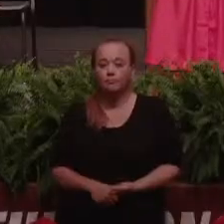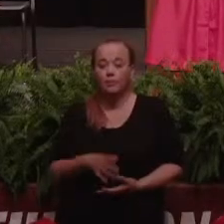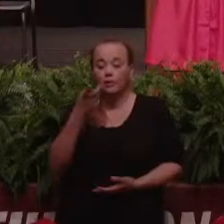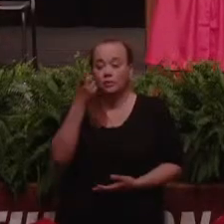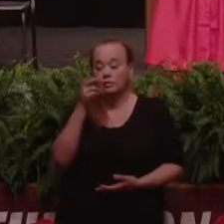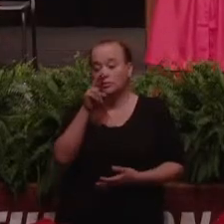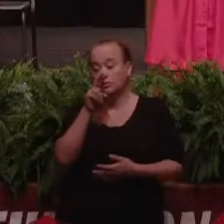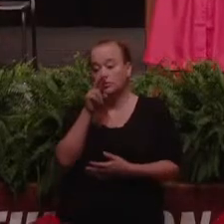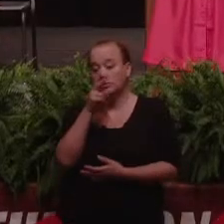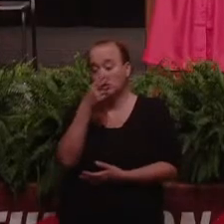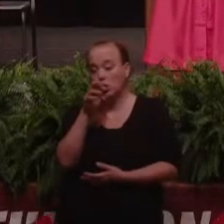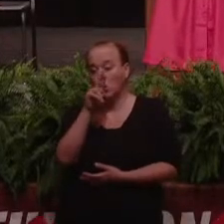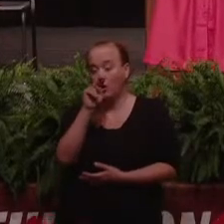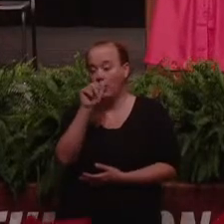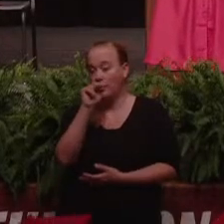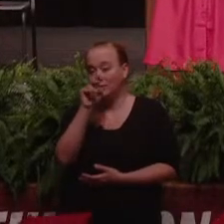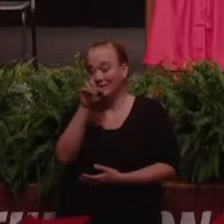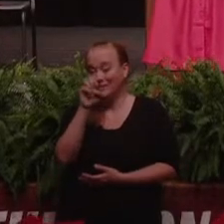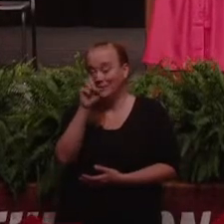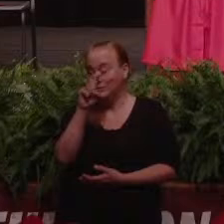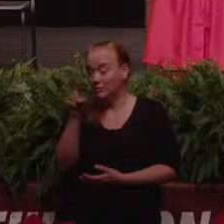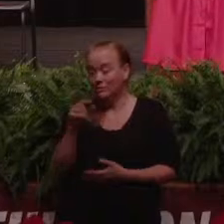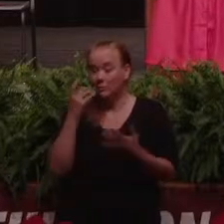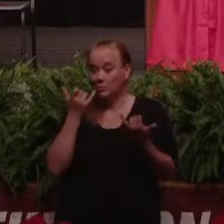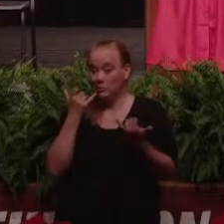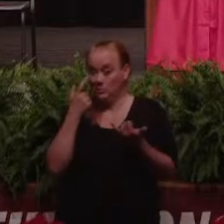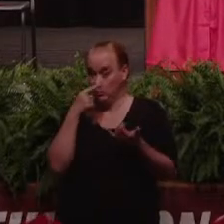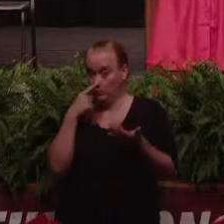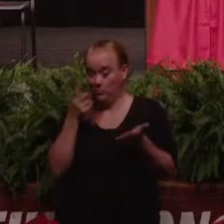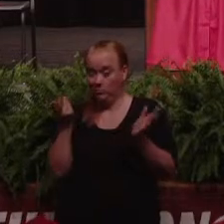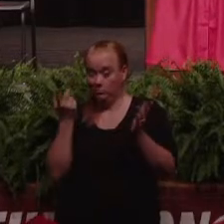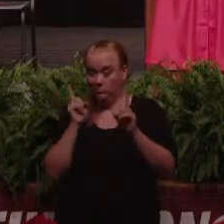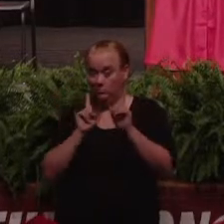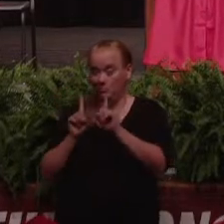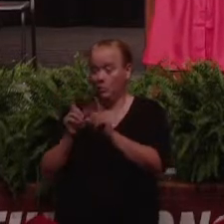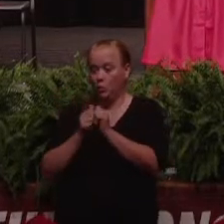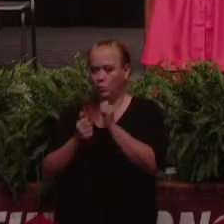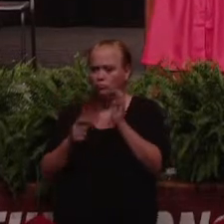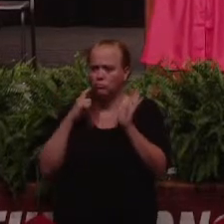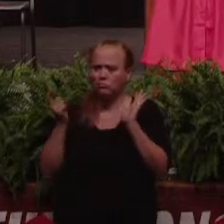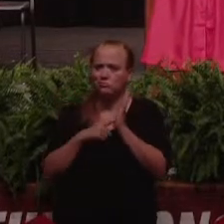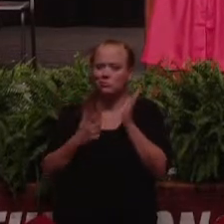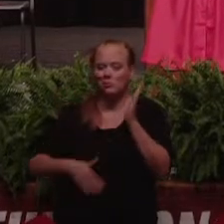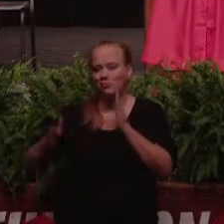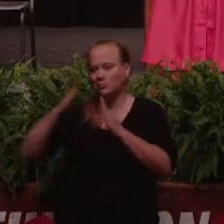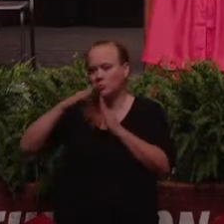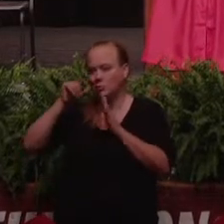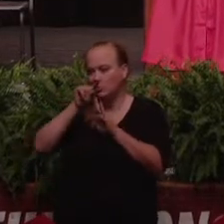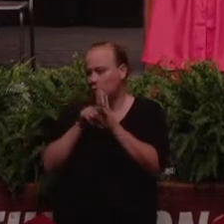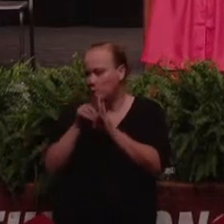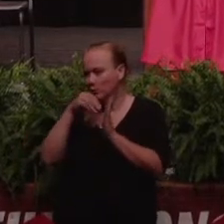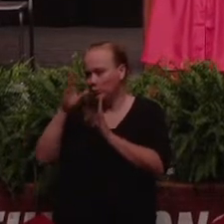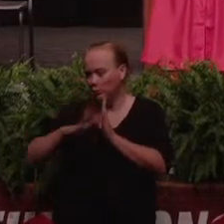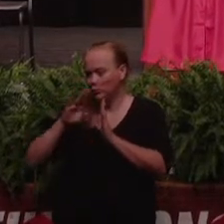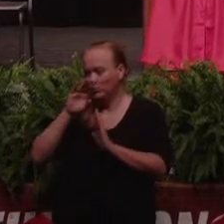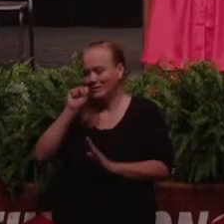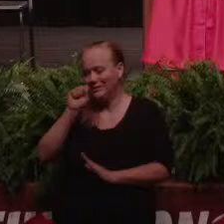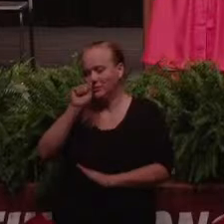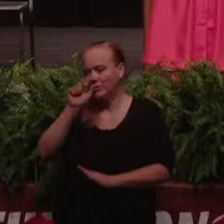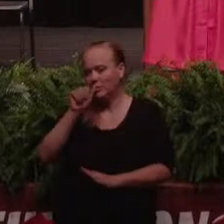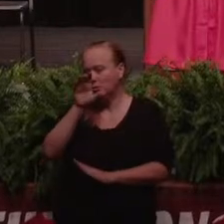Dr. Eduardo Hernandez, at this time, please join me in recognizing our highest ranking student, Ms. Stacy J.